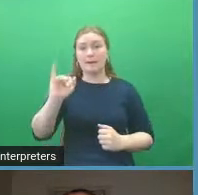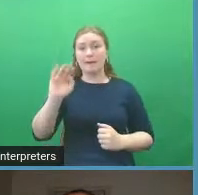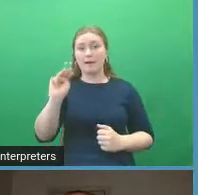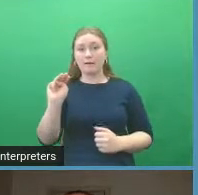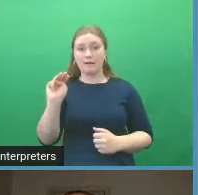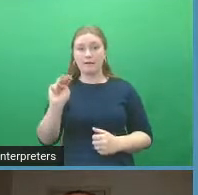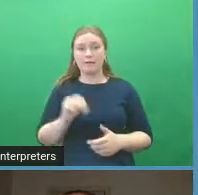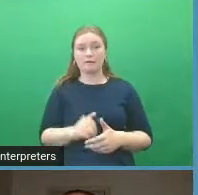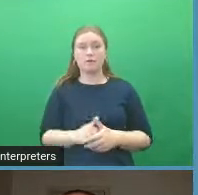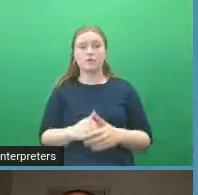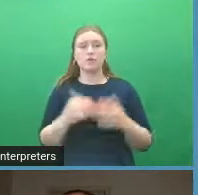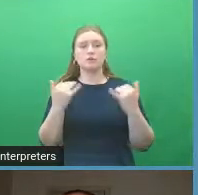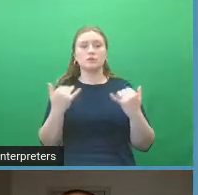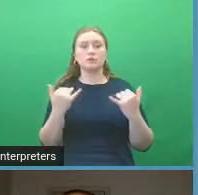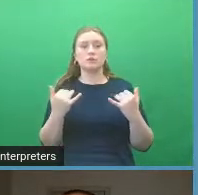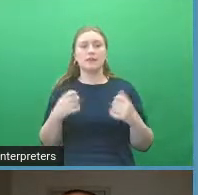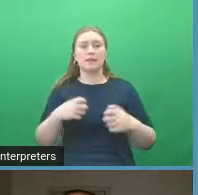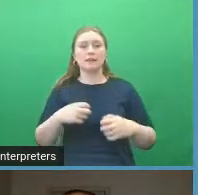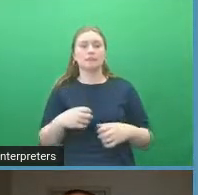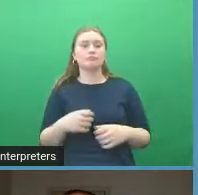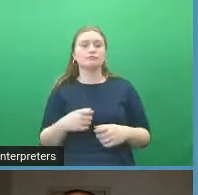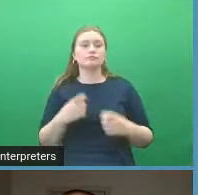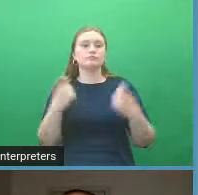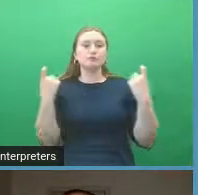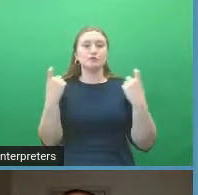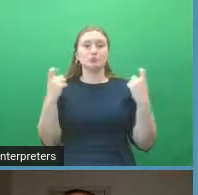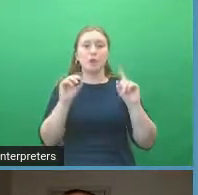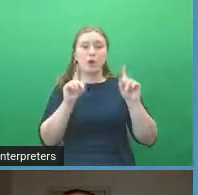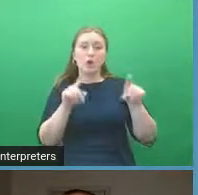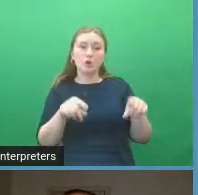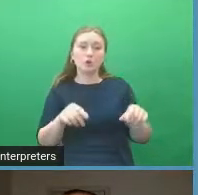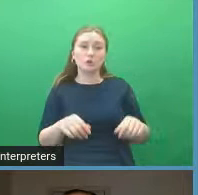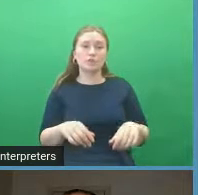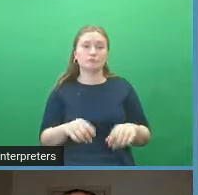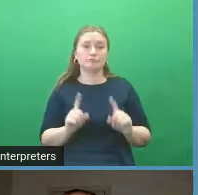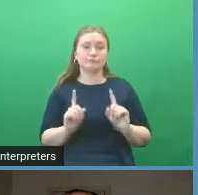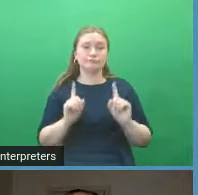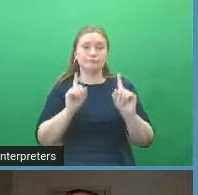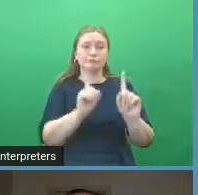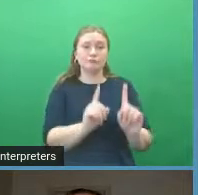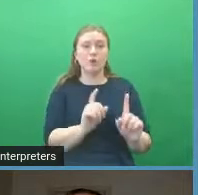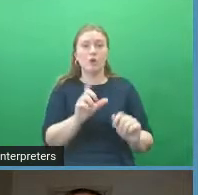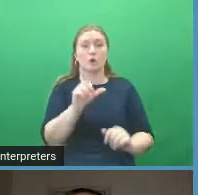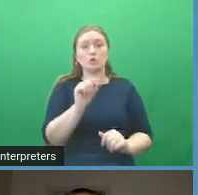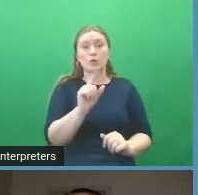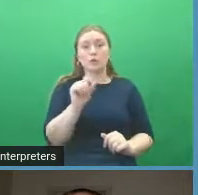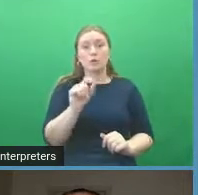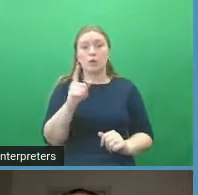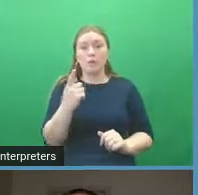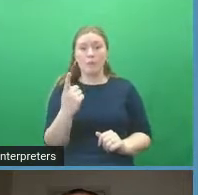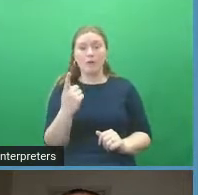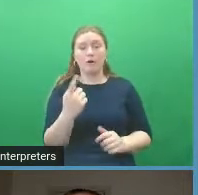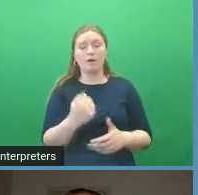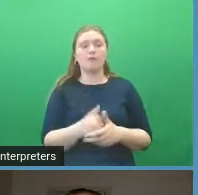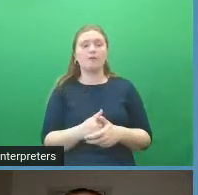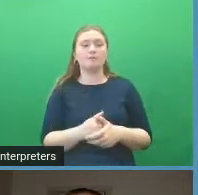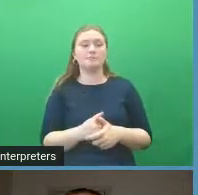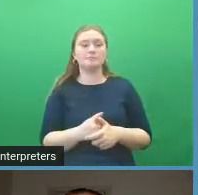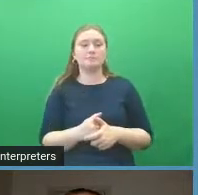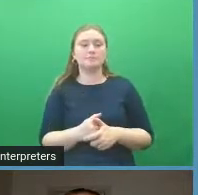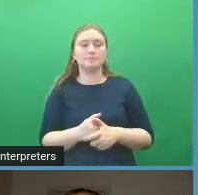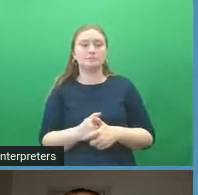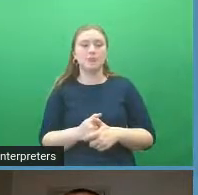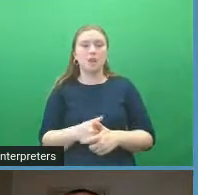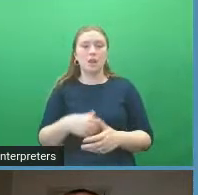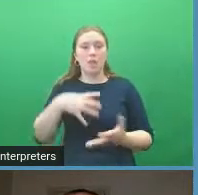a two-day online event where event goers got the chance to meet some of 2021 Indian market artists, learn more about them, their processes,